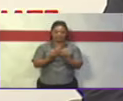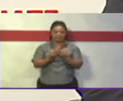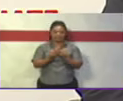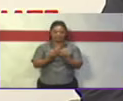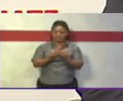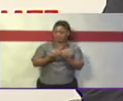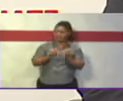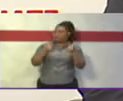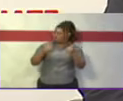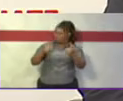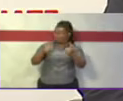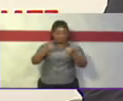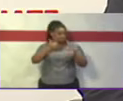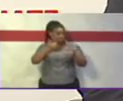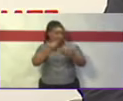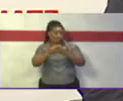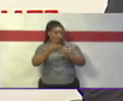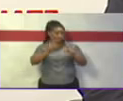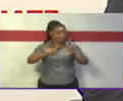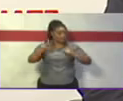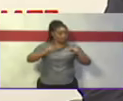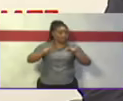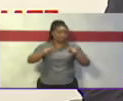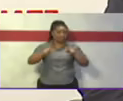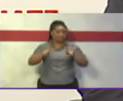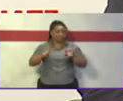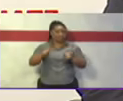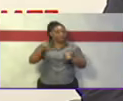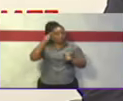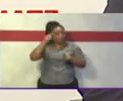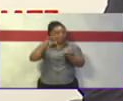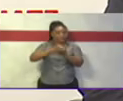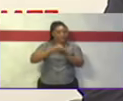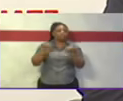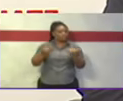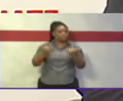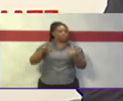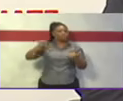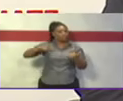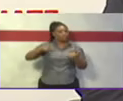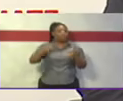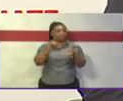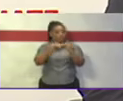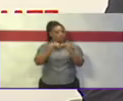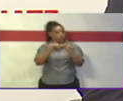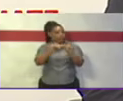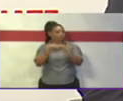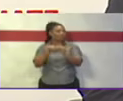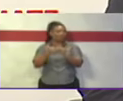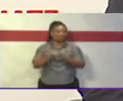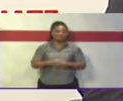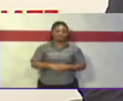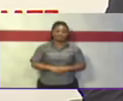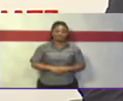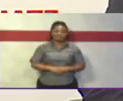well received, and I believe this is the way to go at this point in time, not on a national